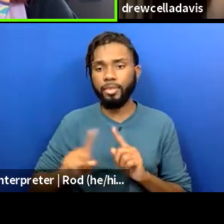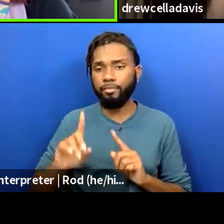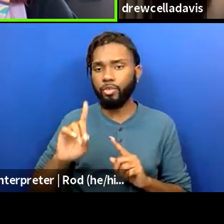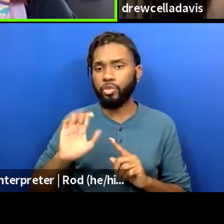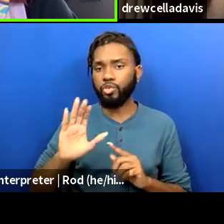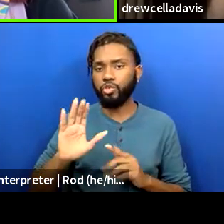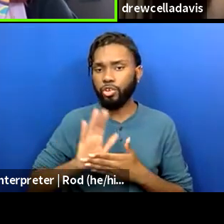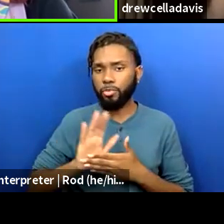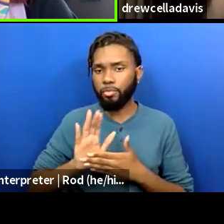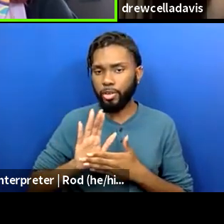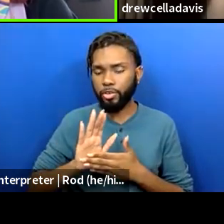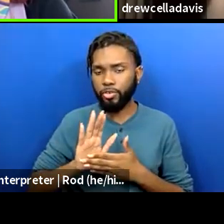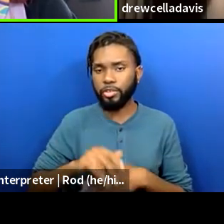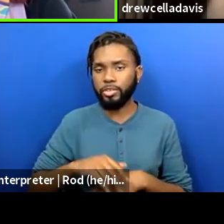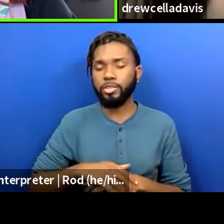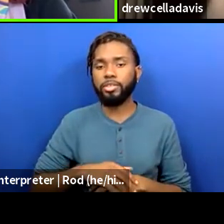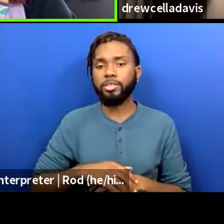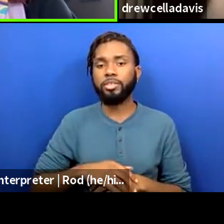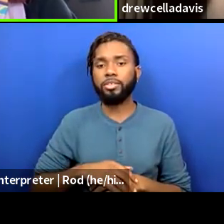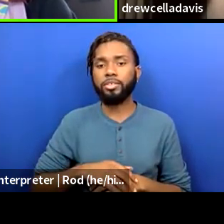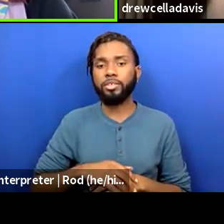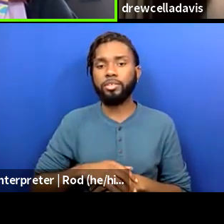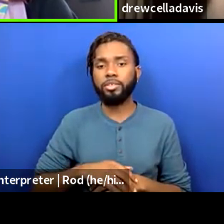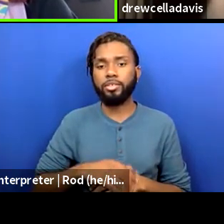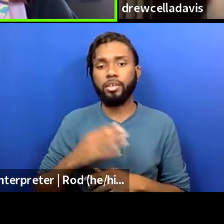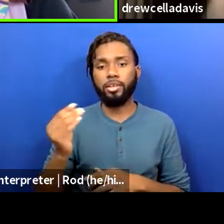documentaries and also